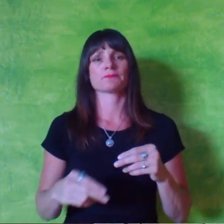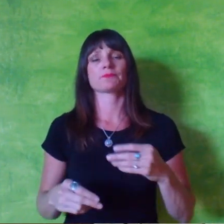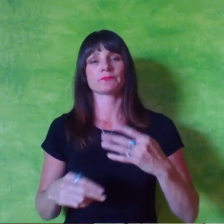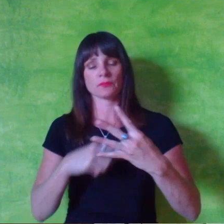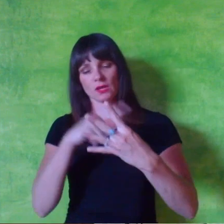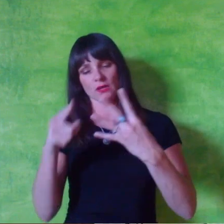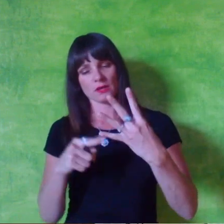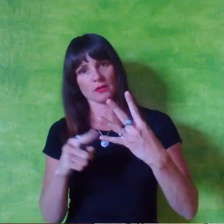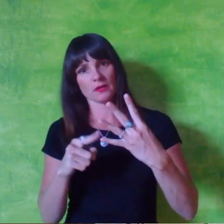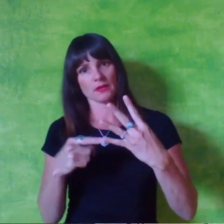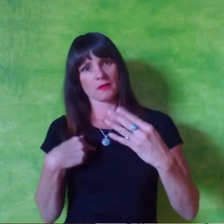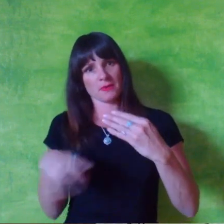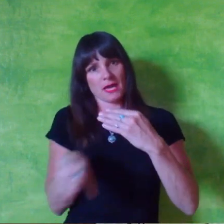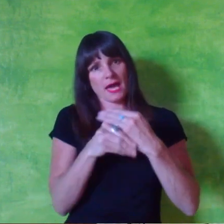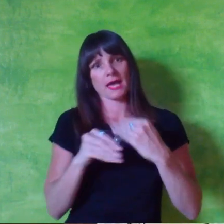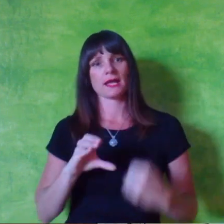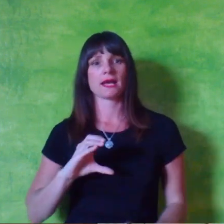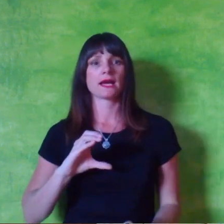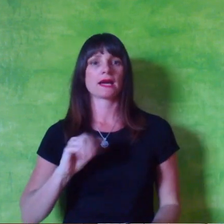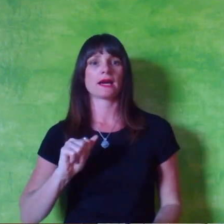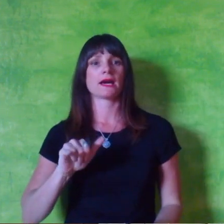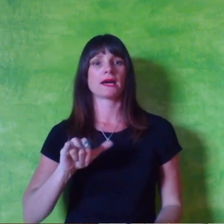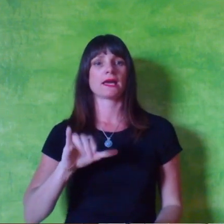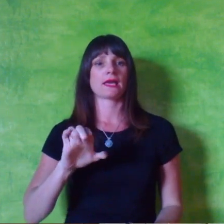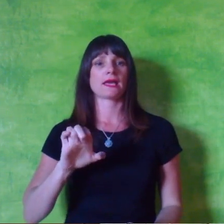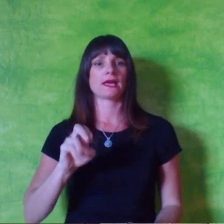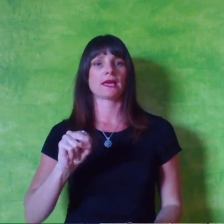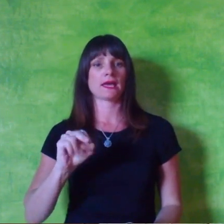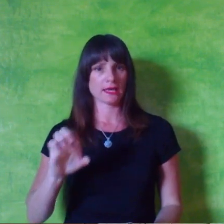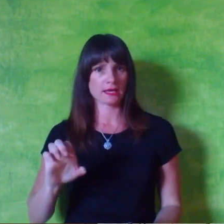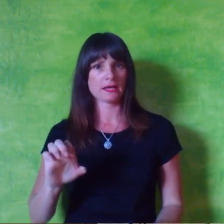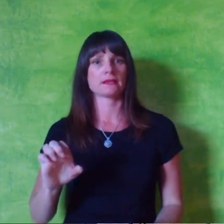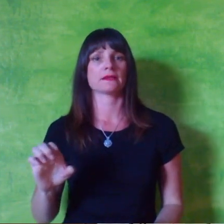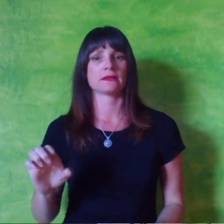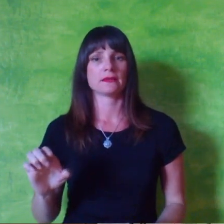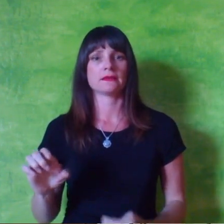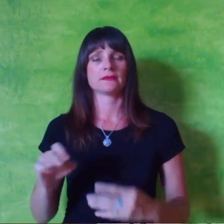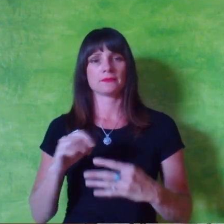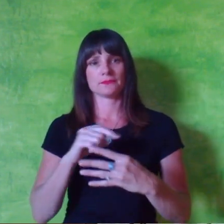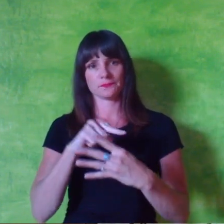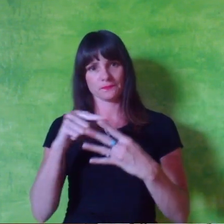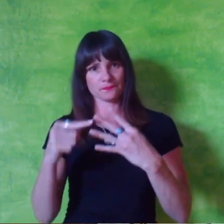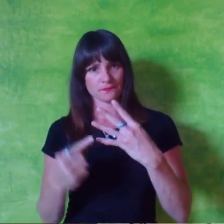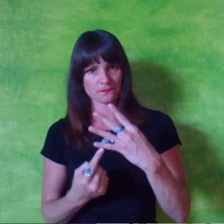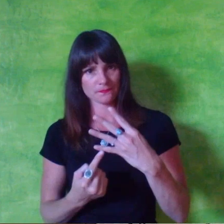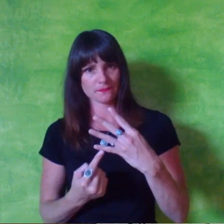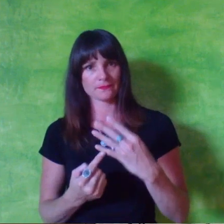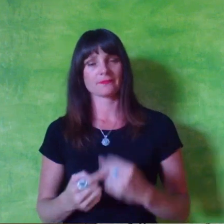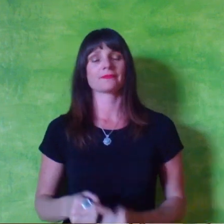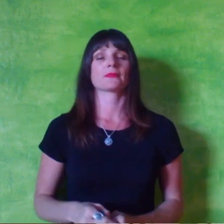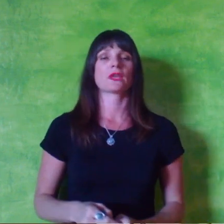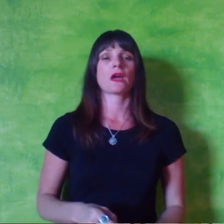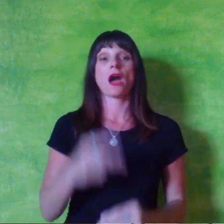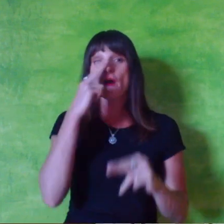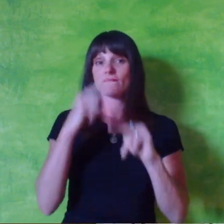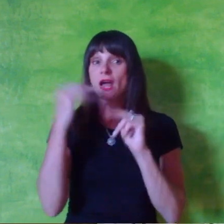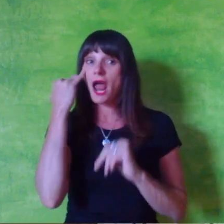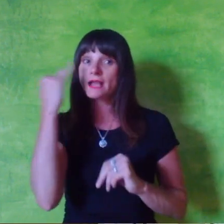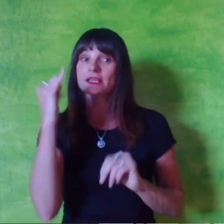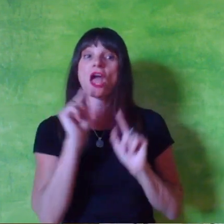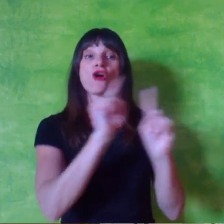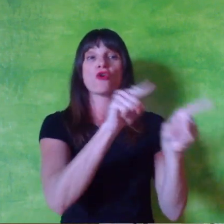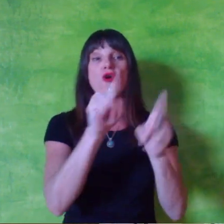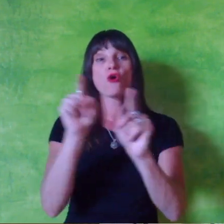and kind of just figure out what goes in seasoning salts. All different kinds. Cayenne